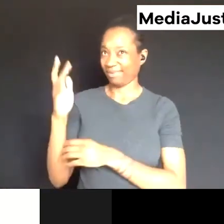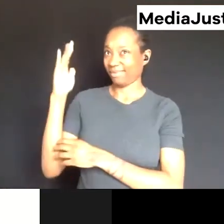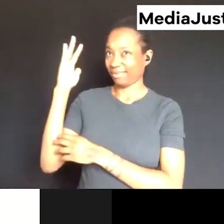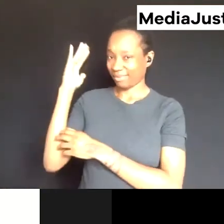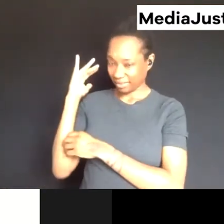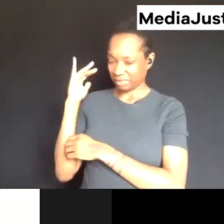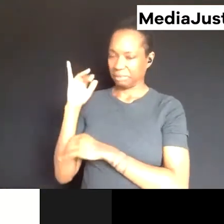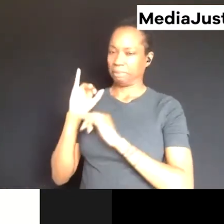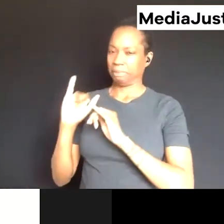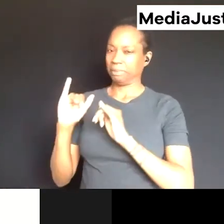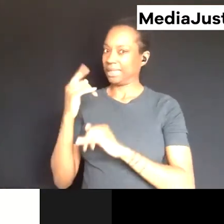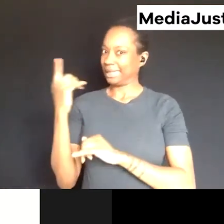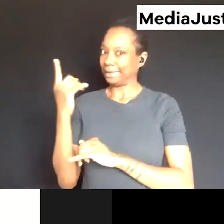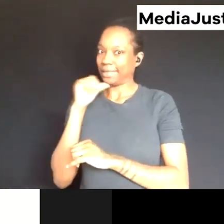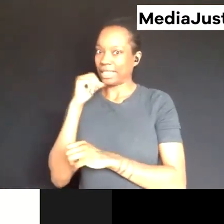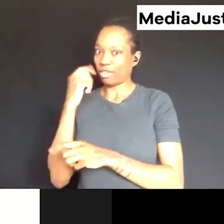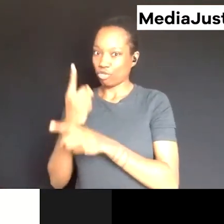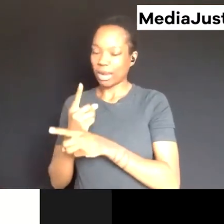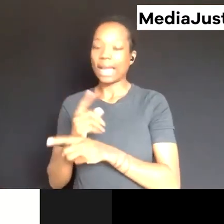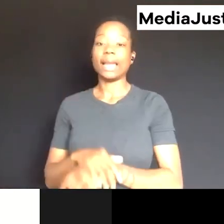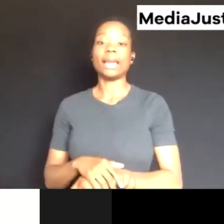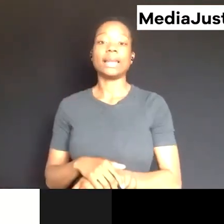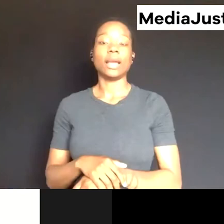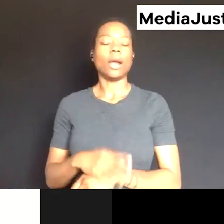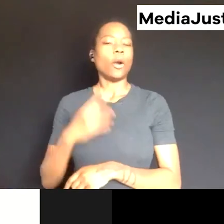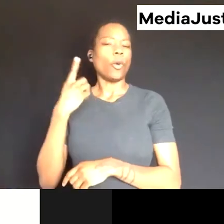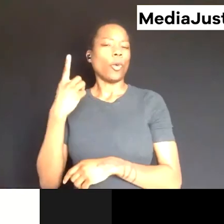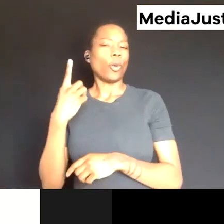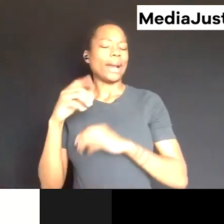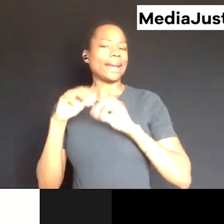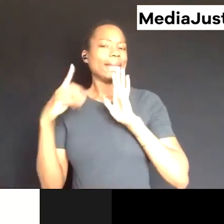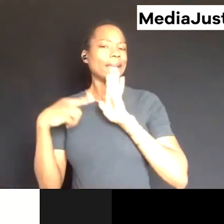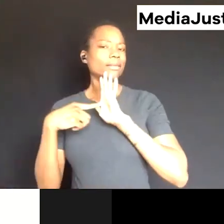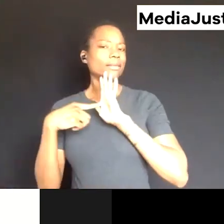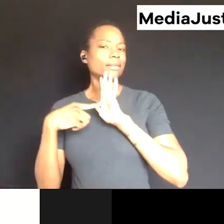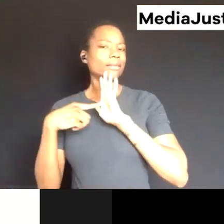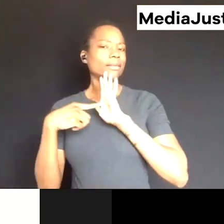that all of these industries like radio, TV,